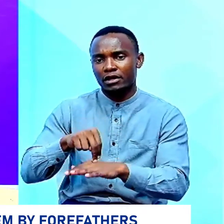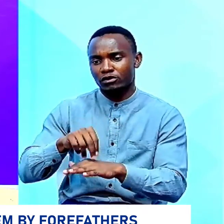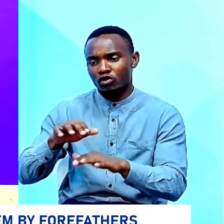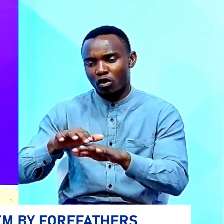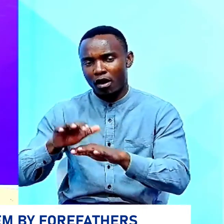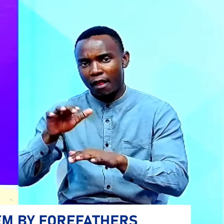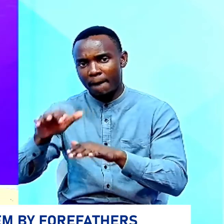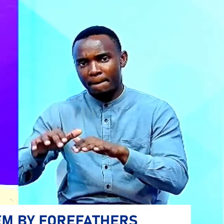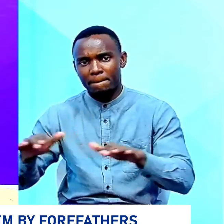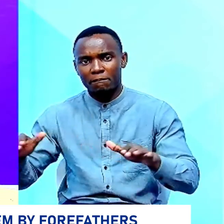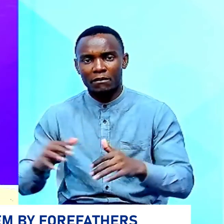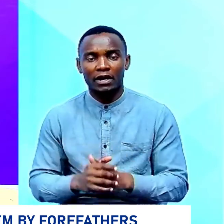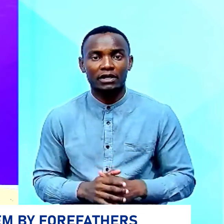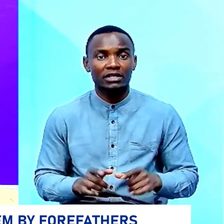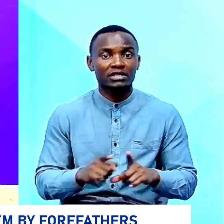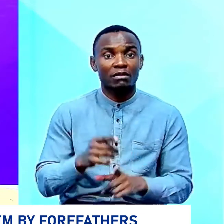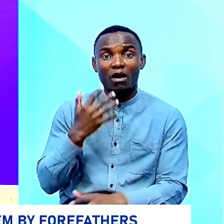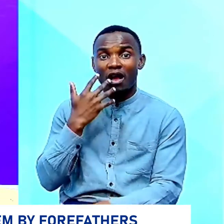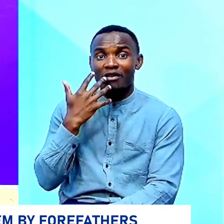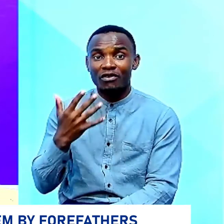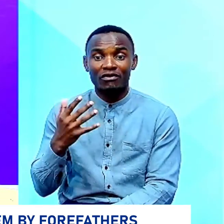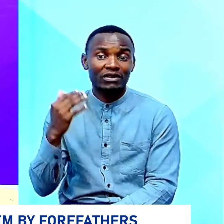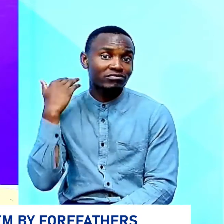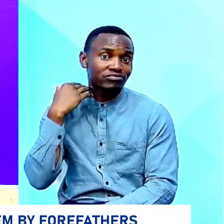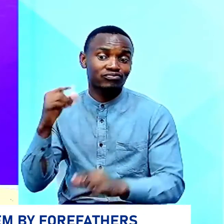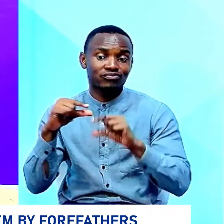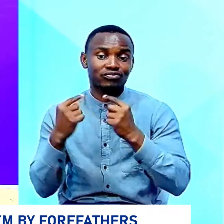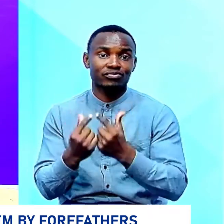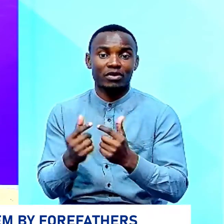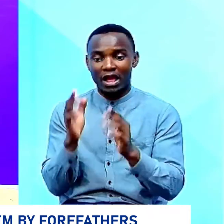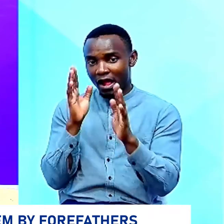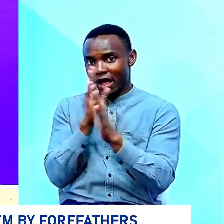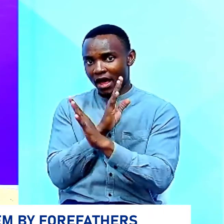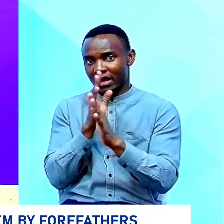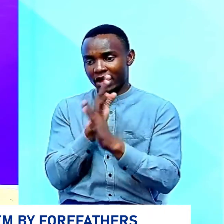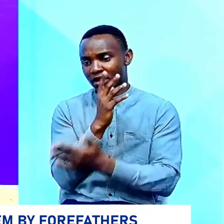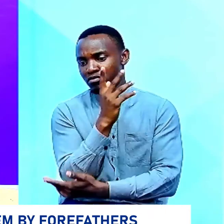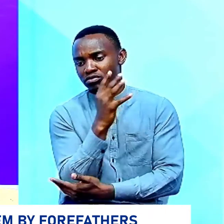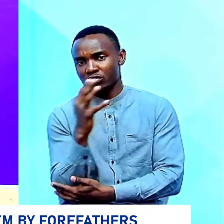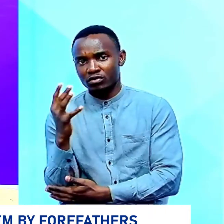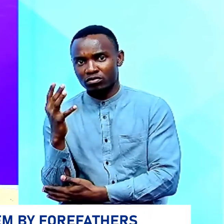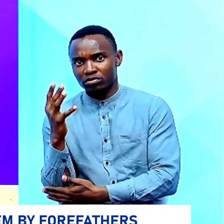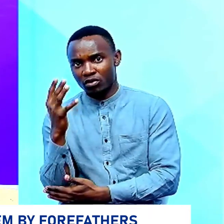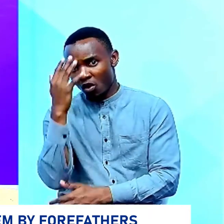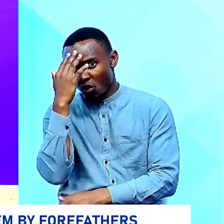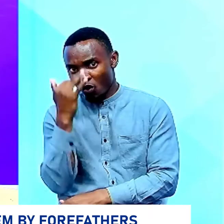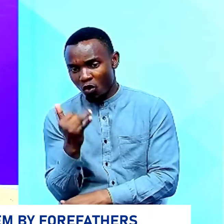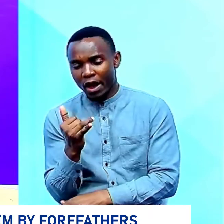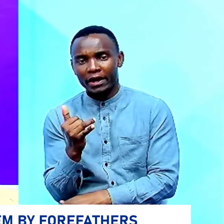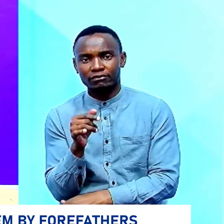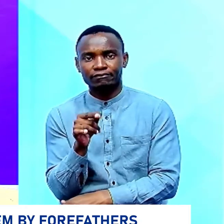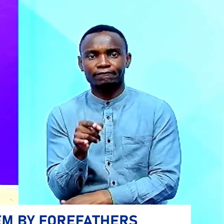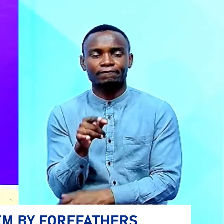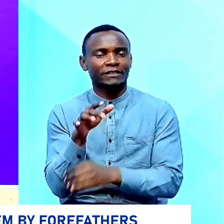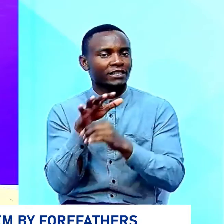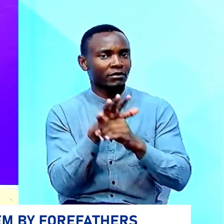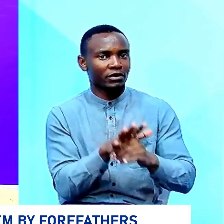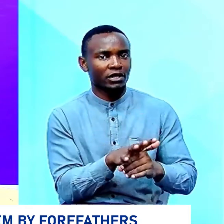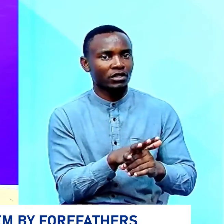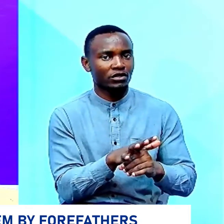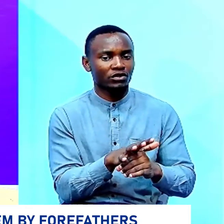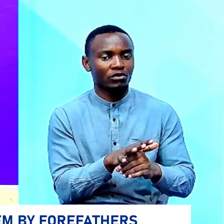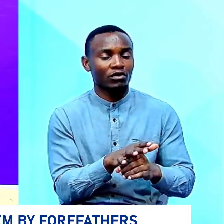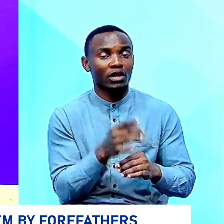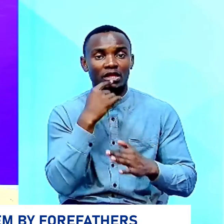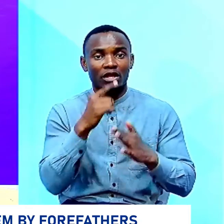youths have camped in the thickets and bushes due to the intimidation of what they refer to